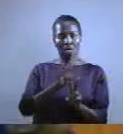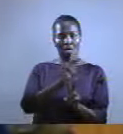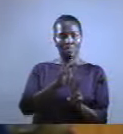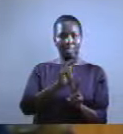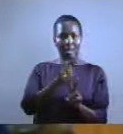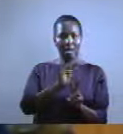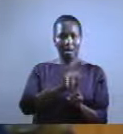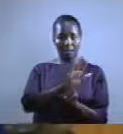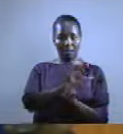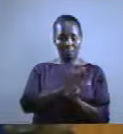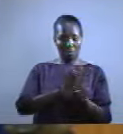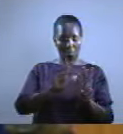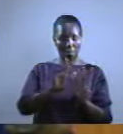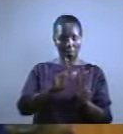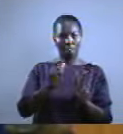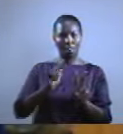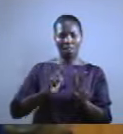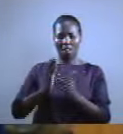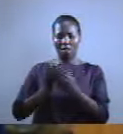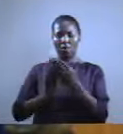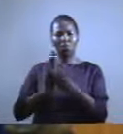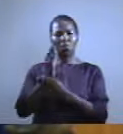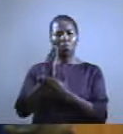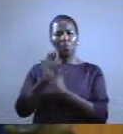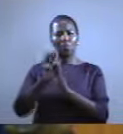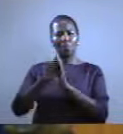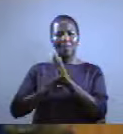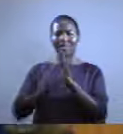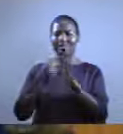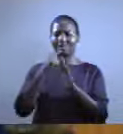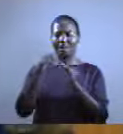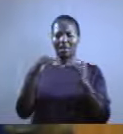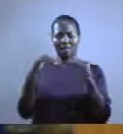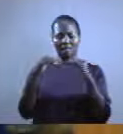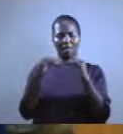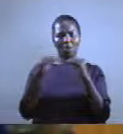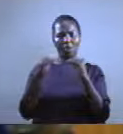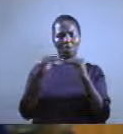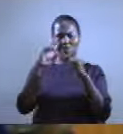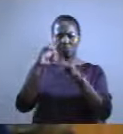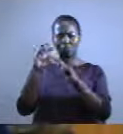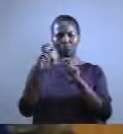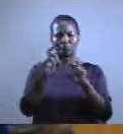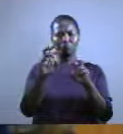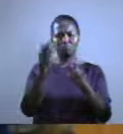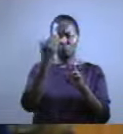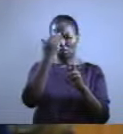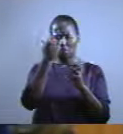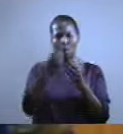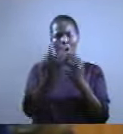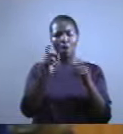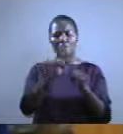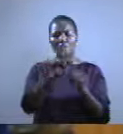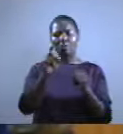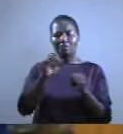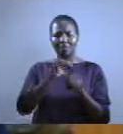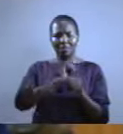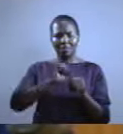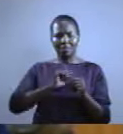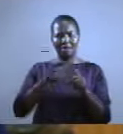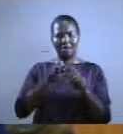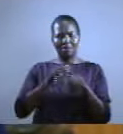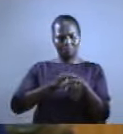KwaZulu-Natal, utilized a new indicator called Equity Index to interpret the demographic profile of the staff